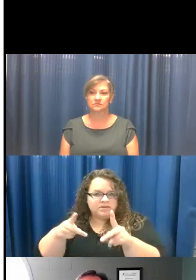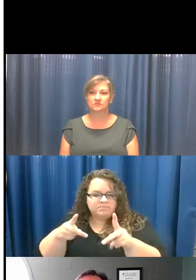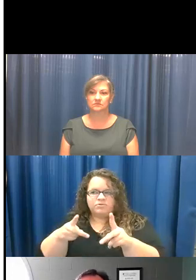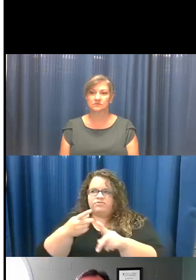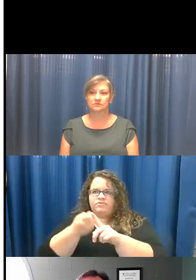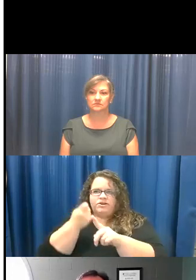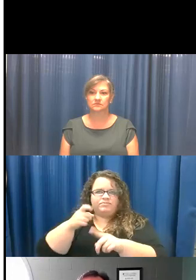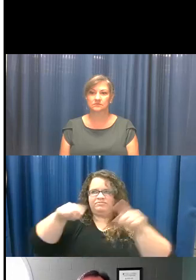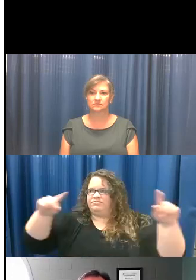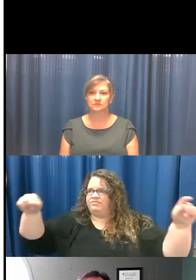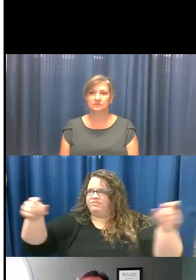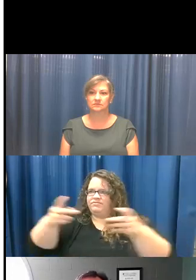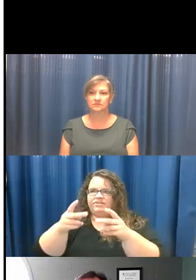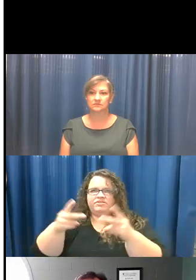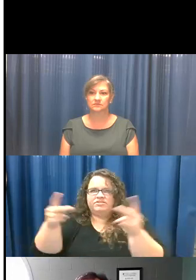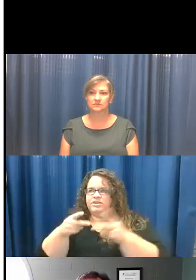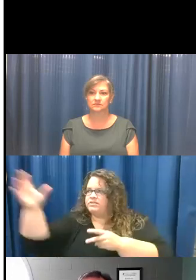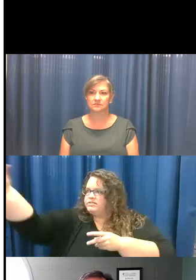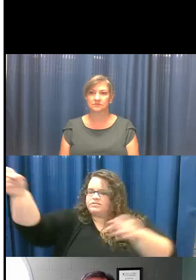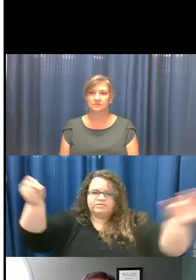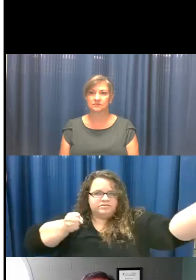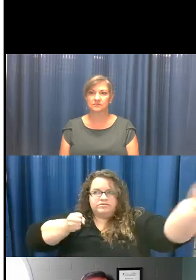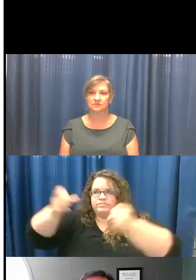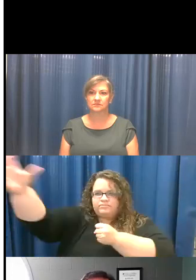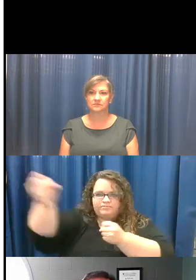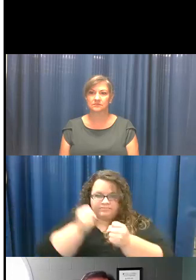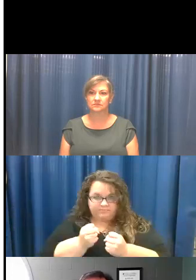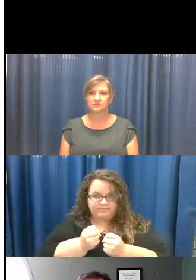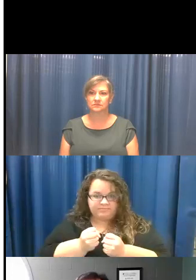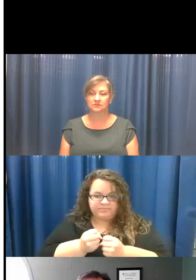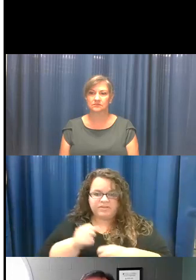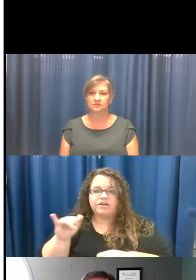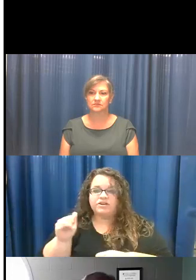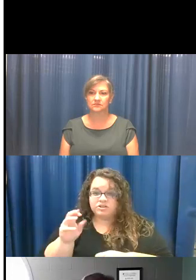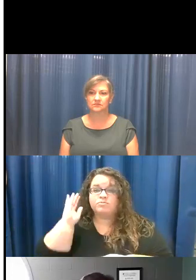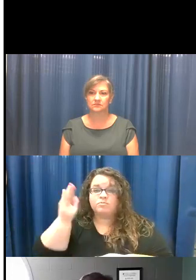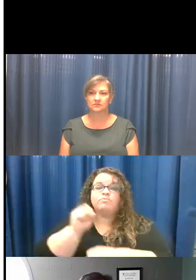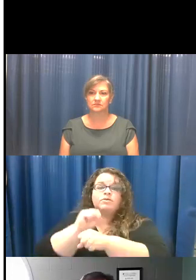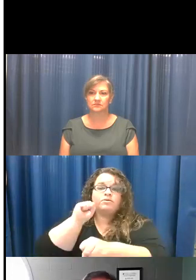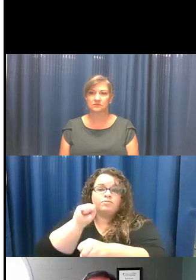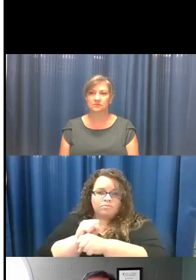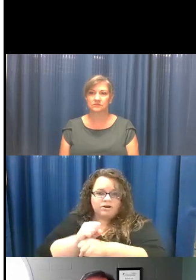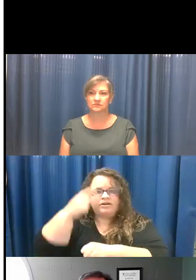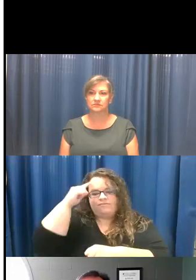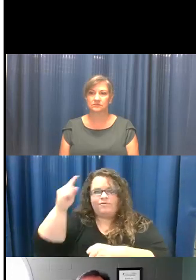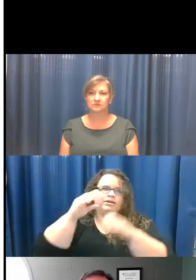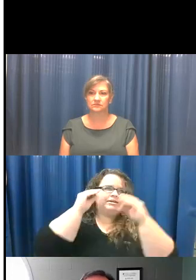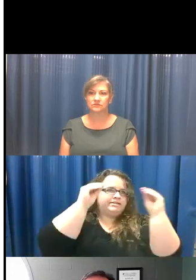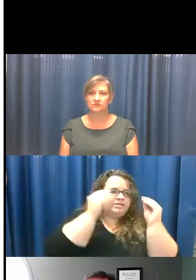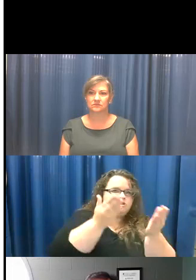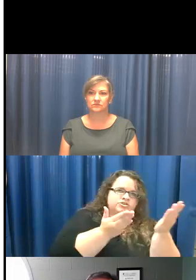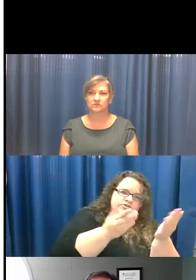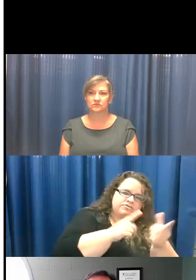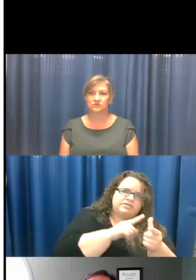so when I think about things Jim will be doing, he'll be working across instructional services, student services,